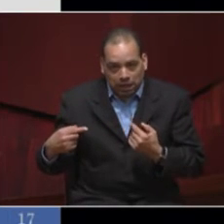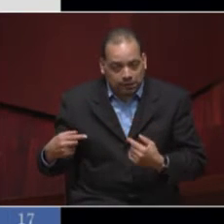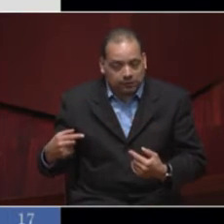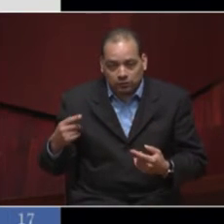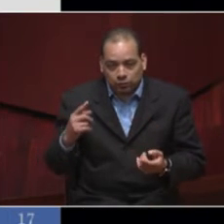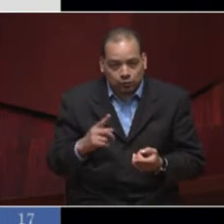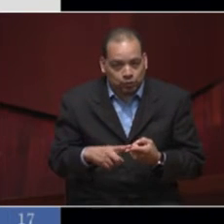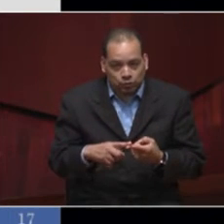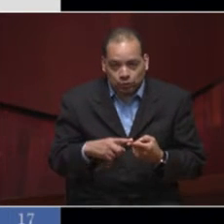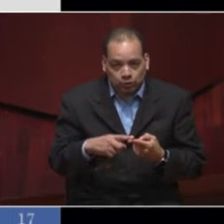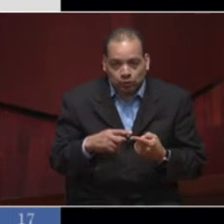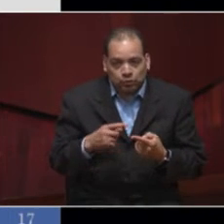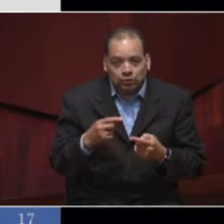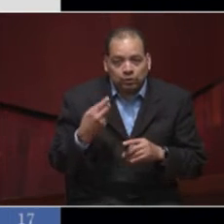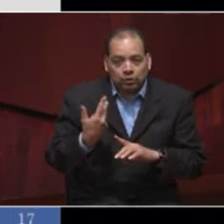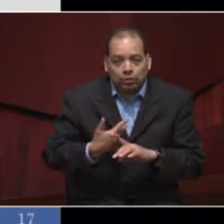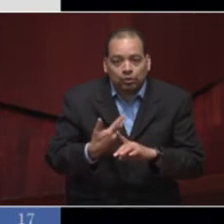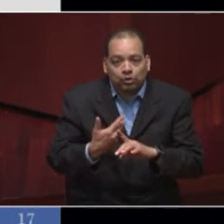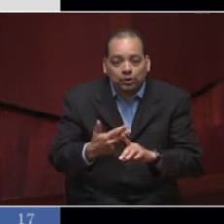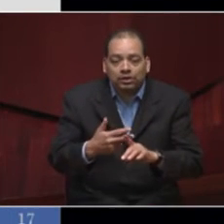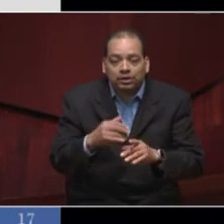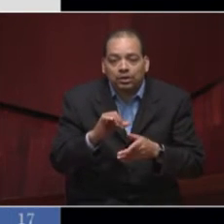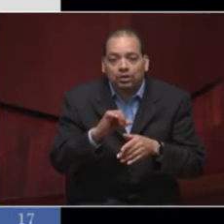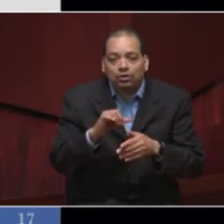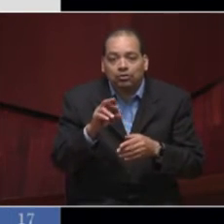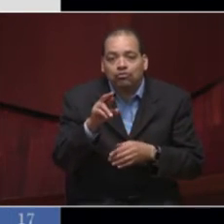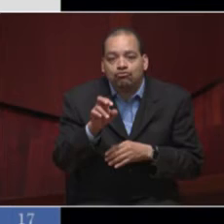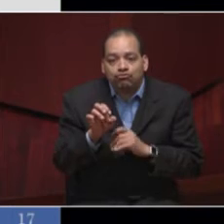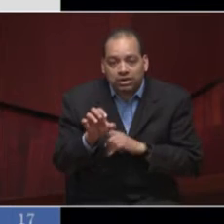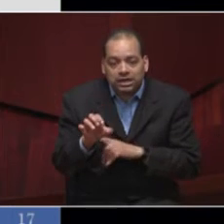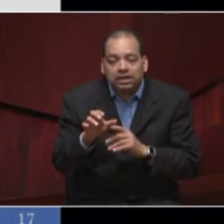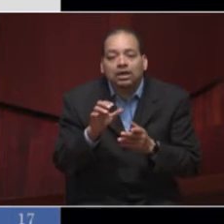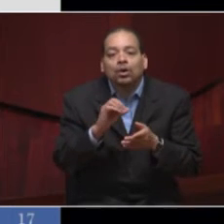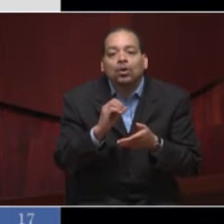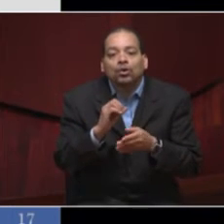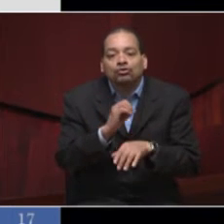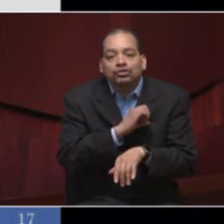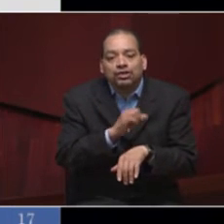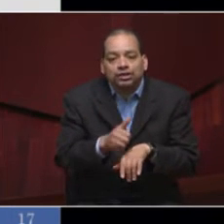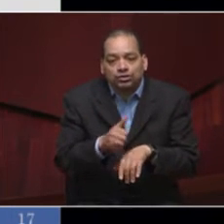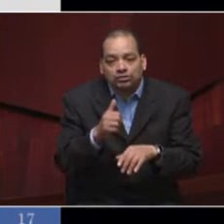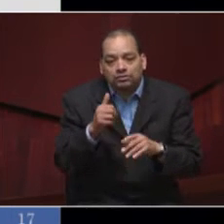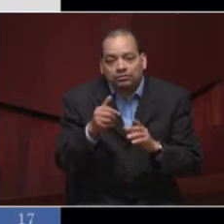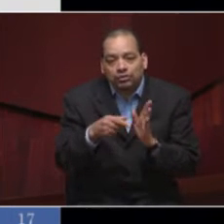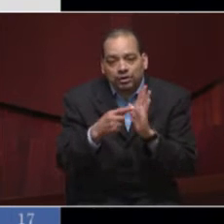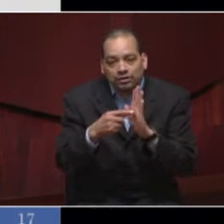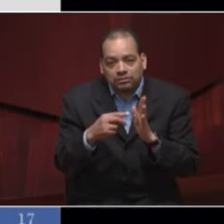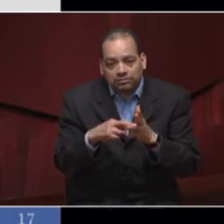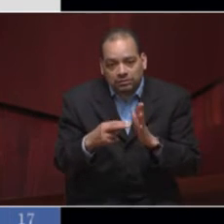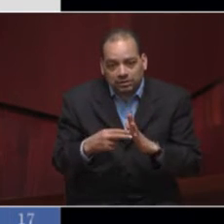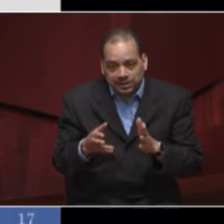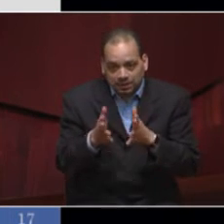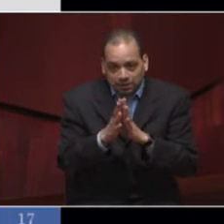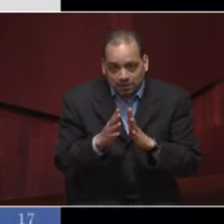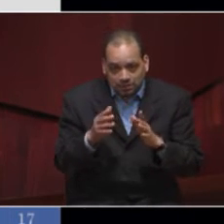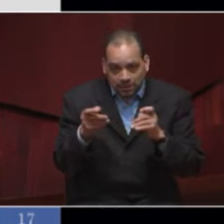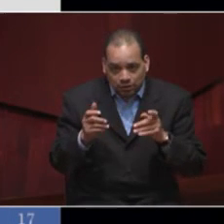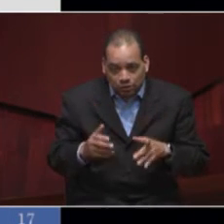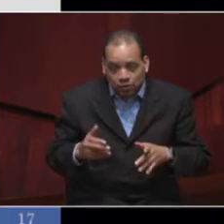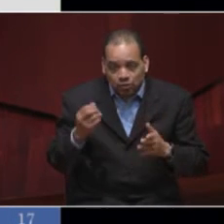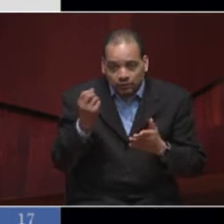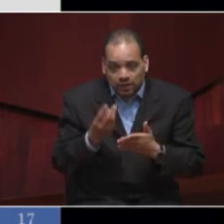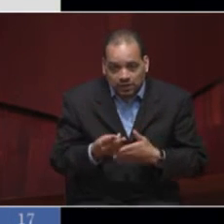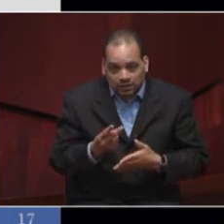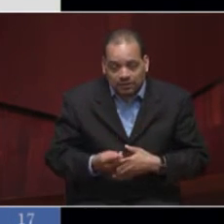request. And what that request is asking the manager to validate that the user accounts that